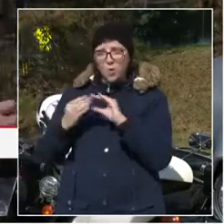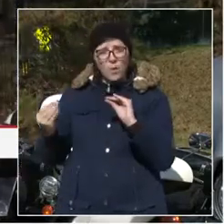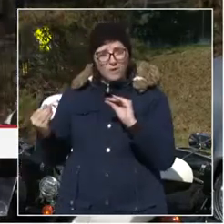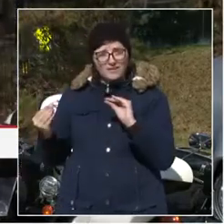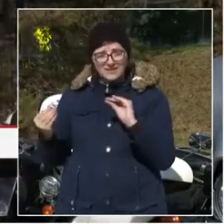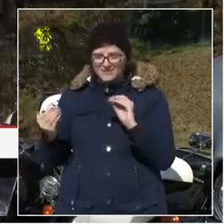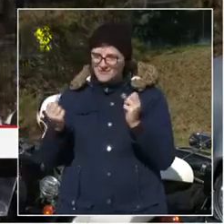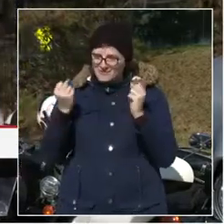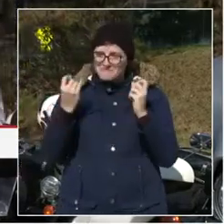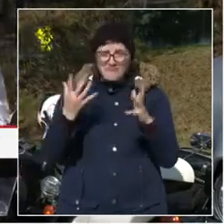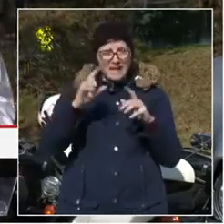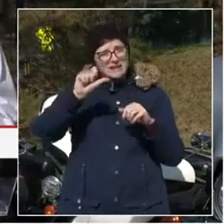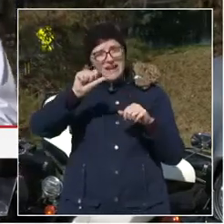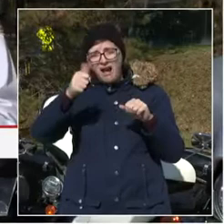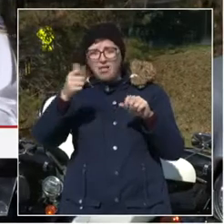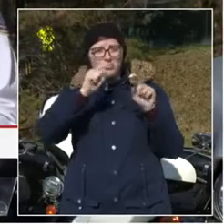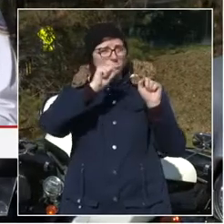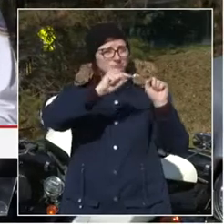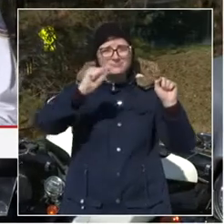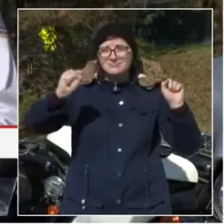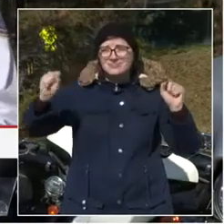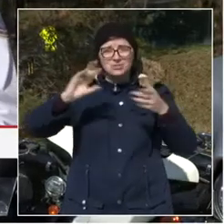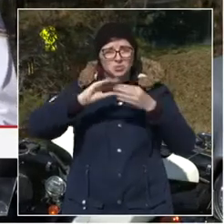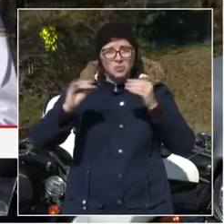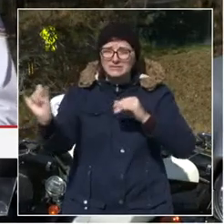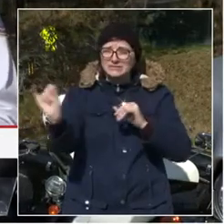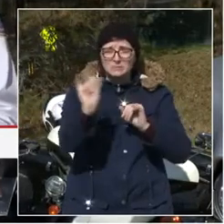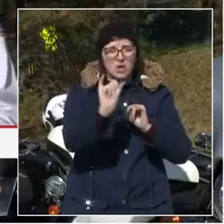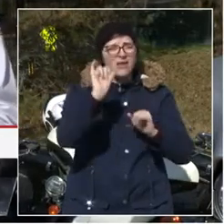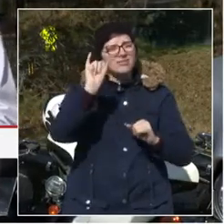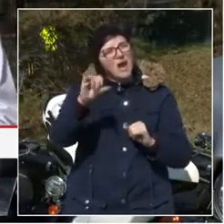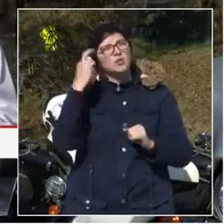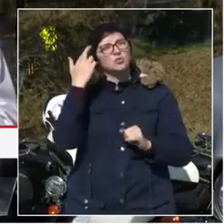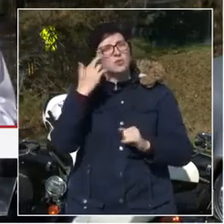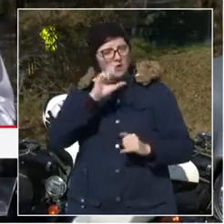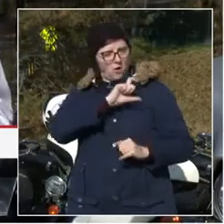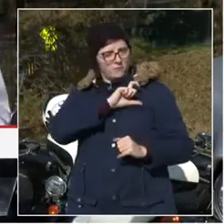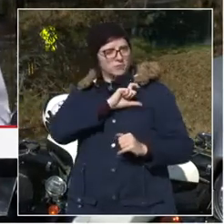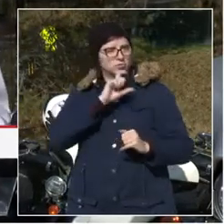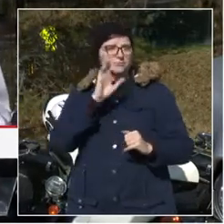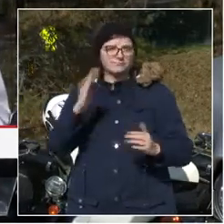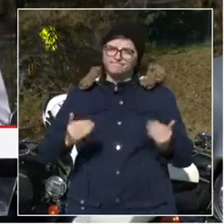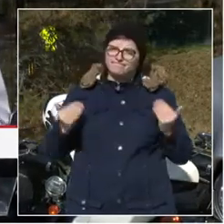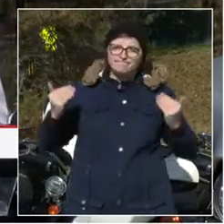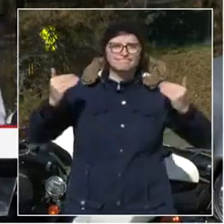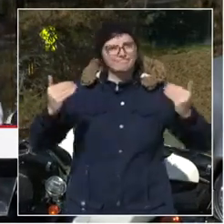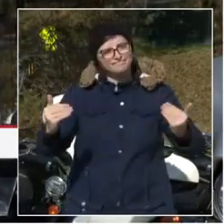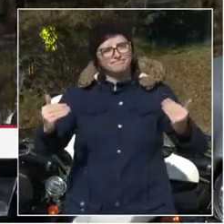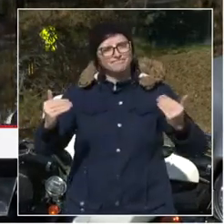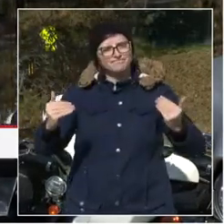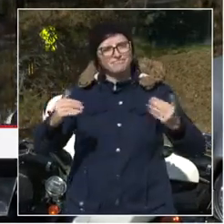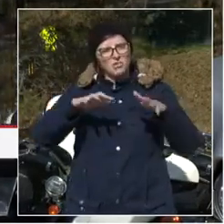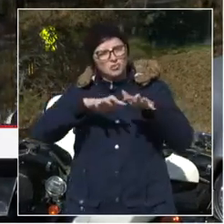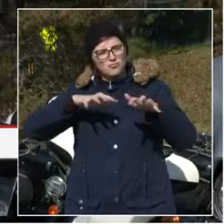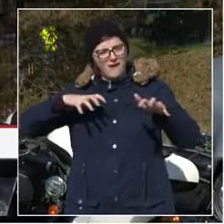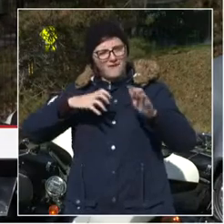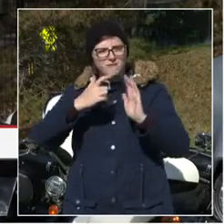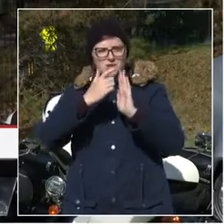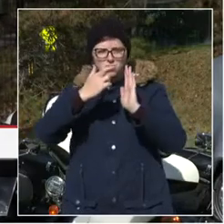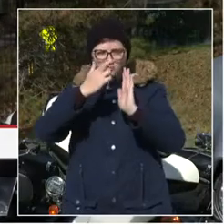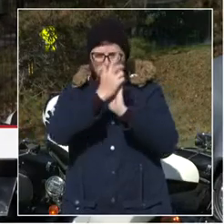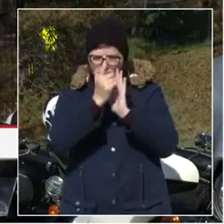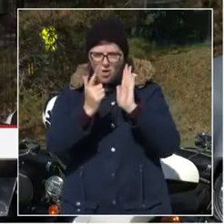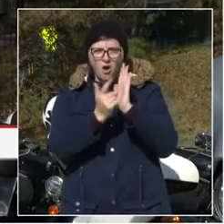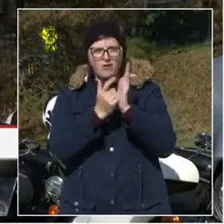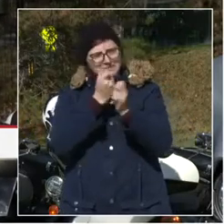with so many others, are the reason why our officers are stepping up our traffic enforcement and education of the